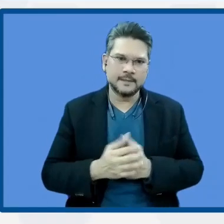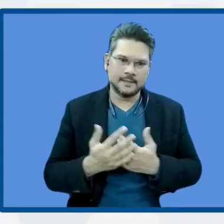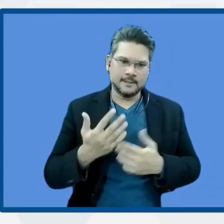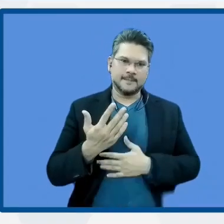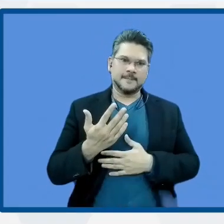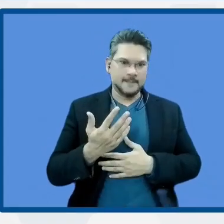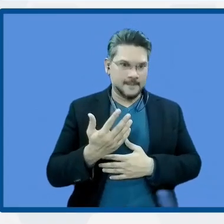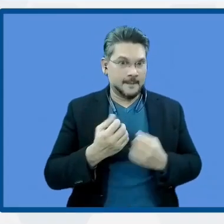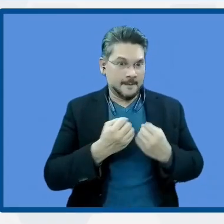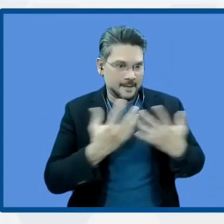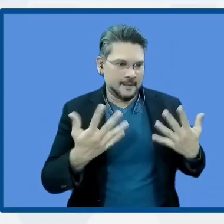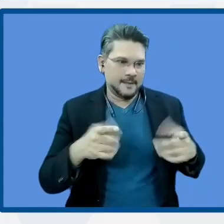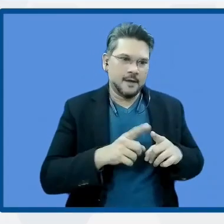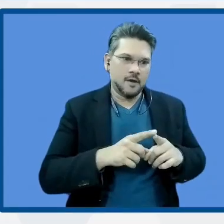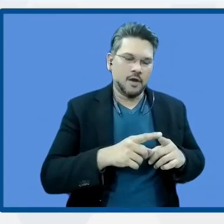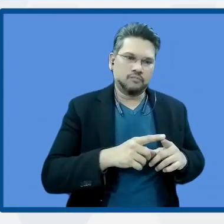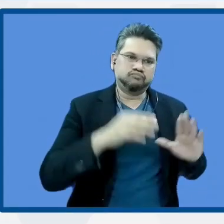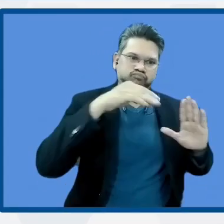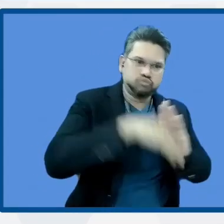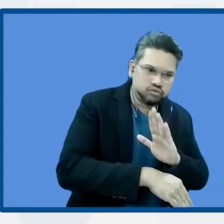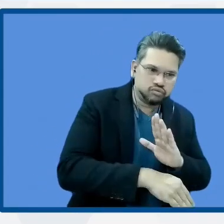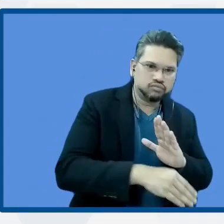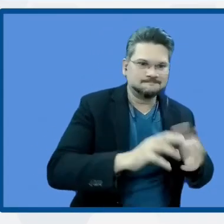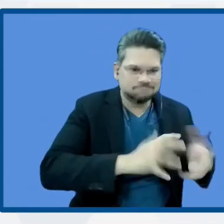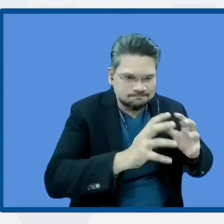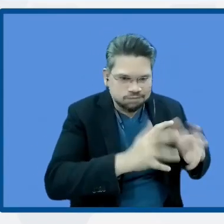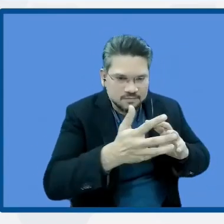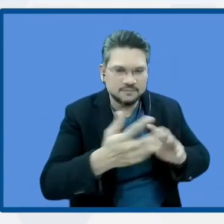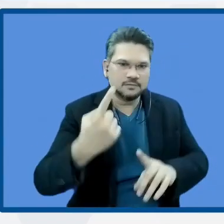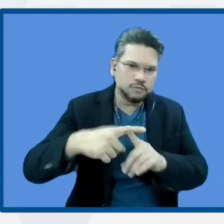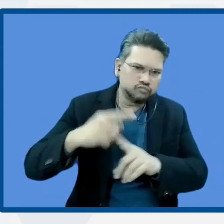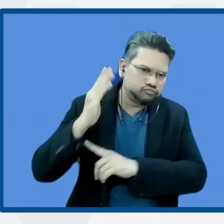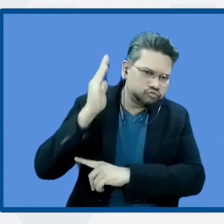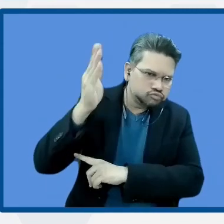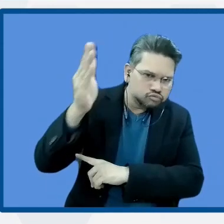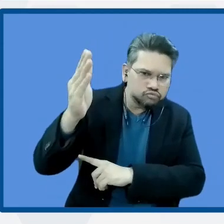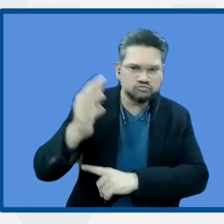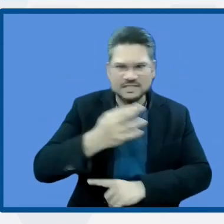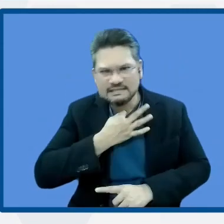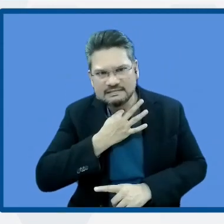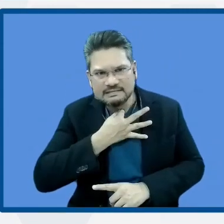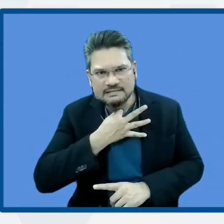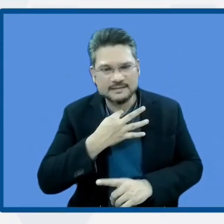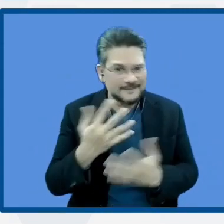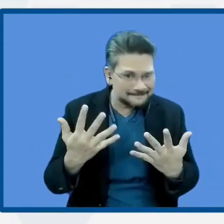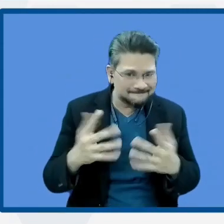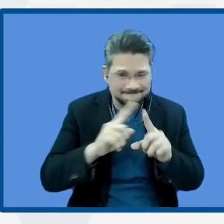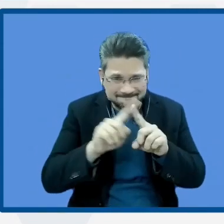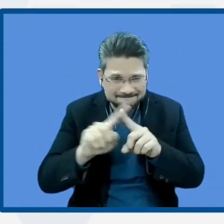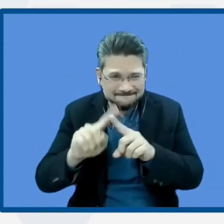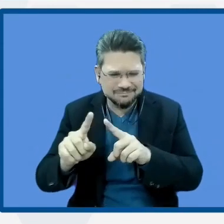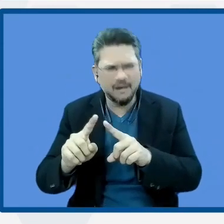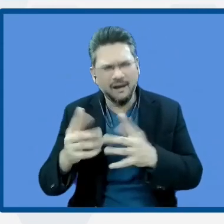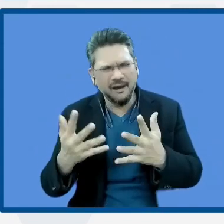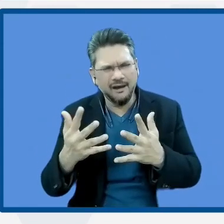and damages and also the future risk still point to a big